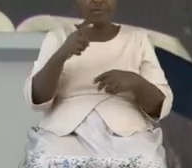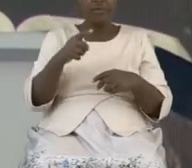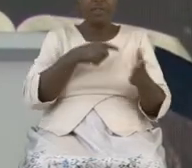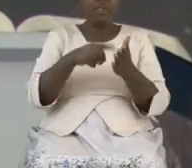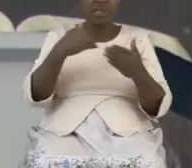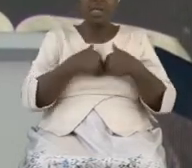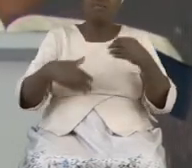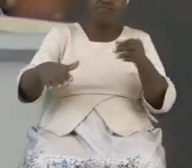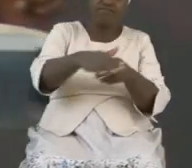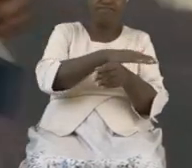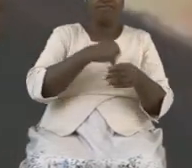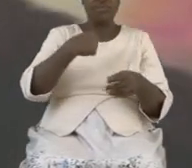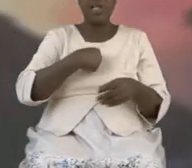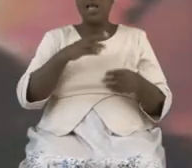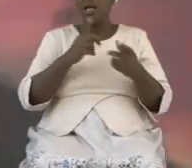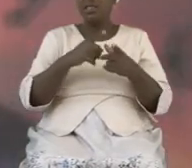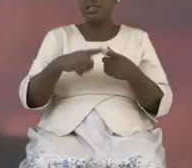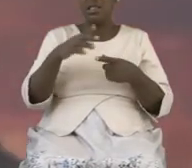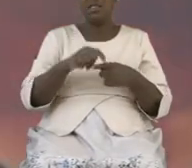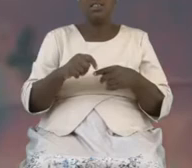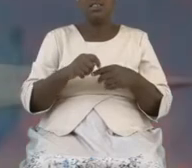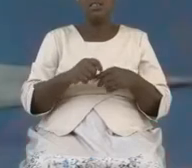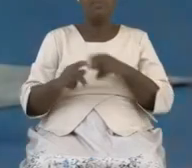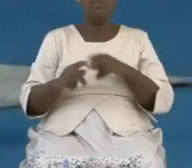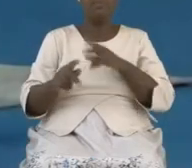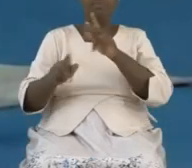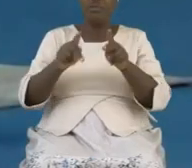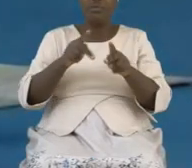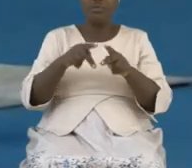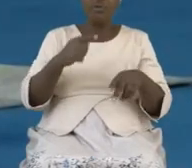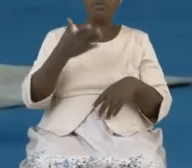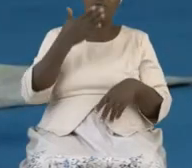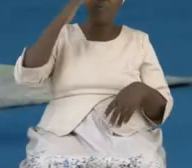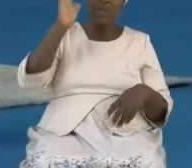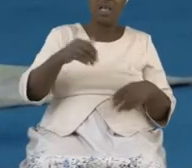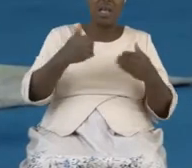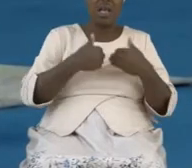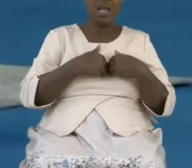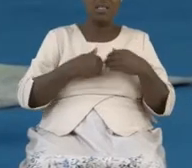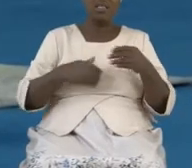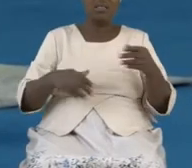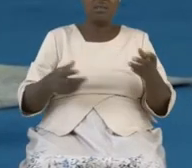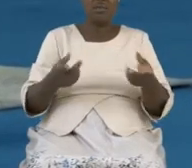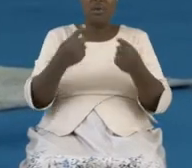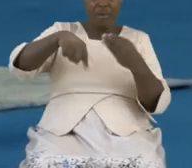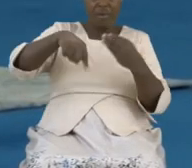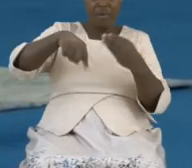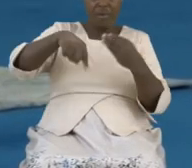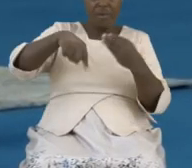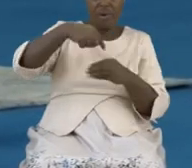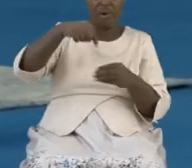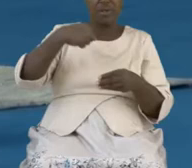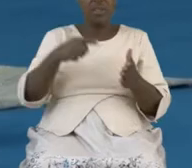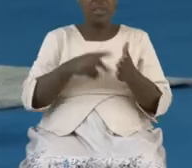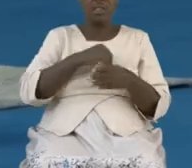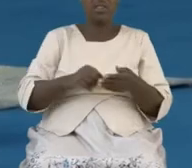The assembly of the wicked have enclosed me. Look at this, look at this. They pierce my